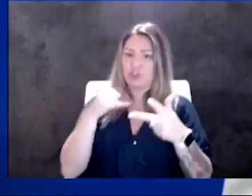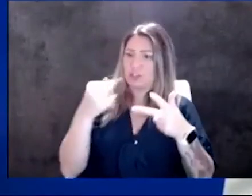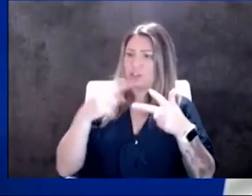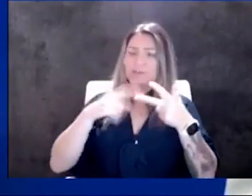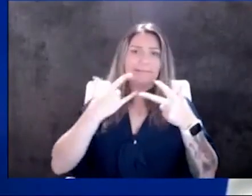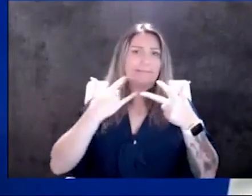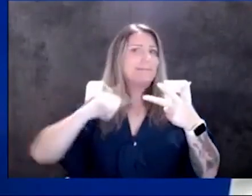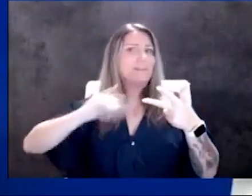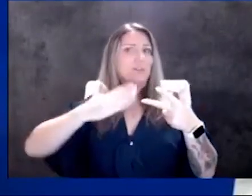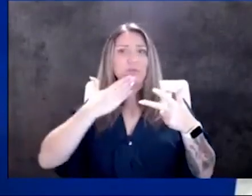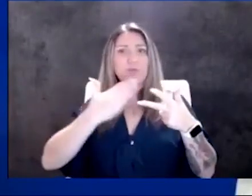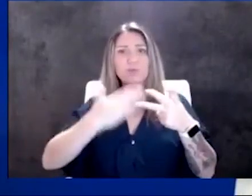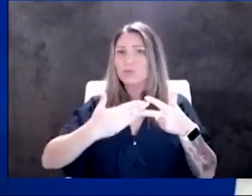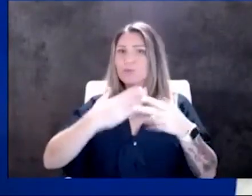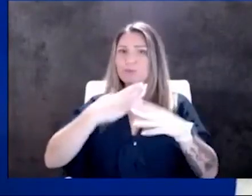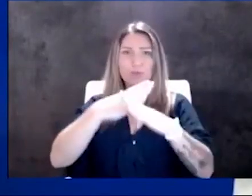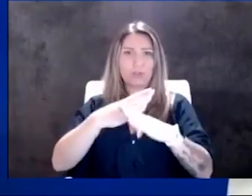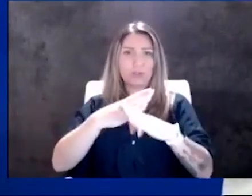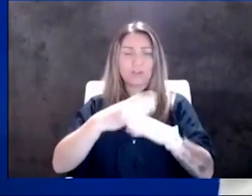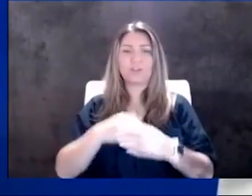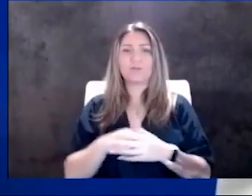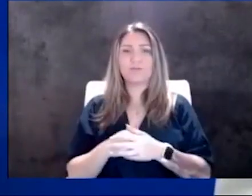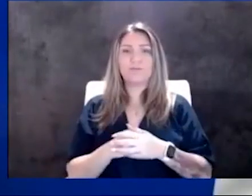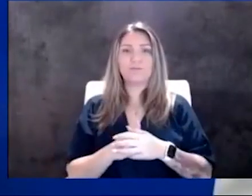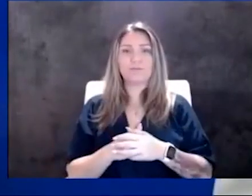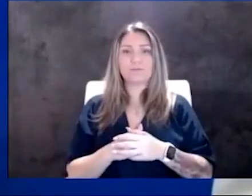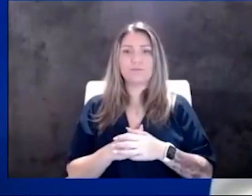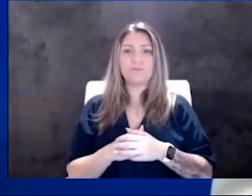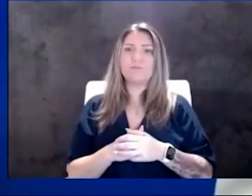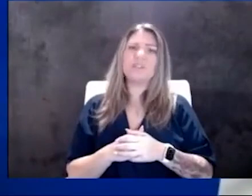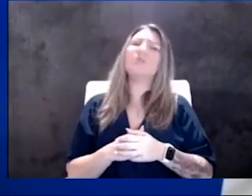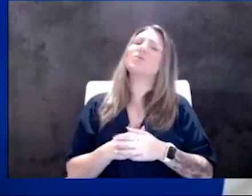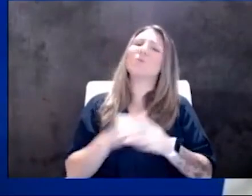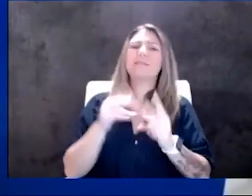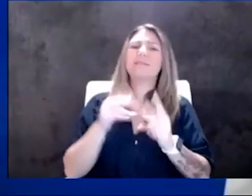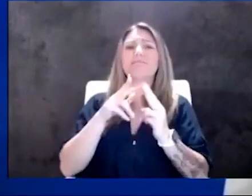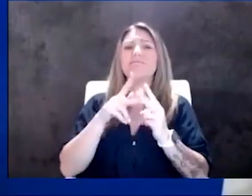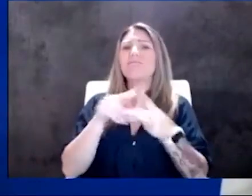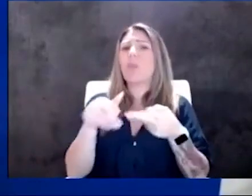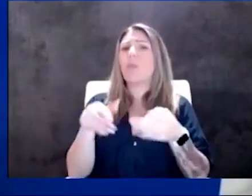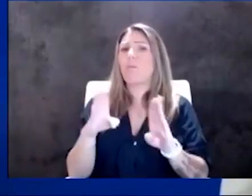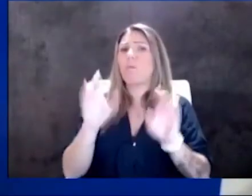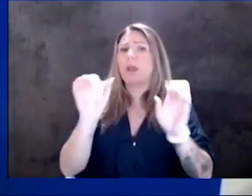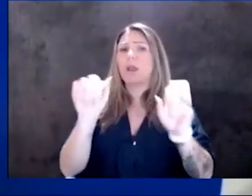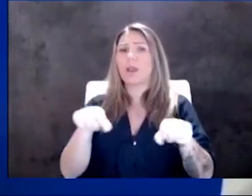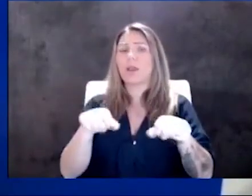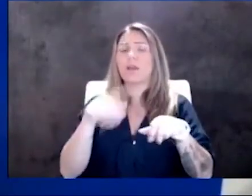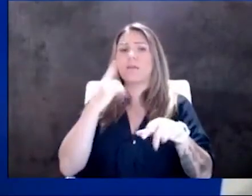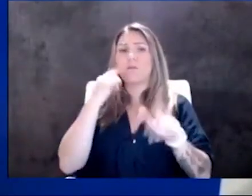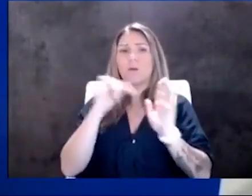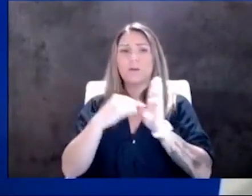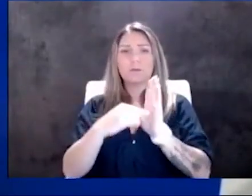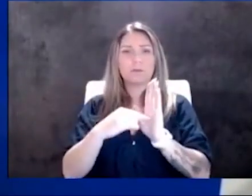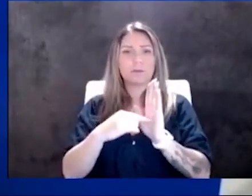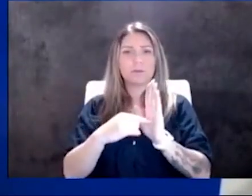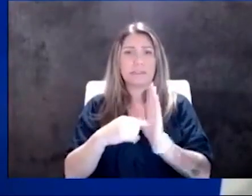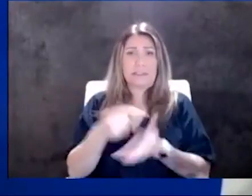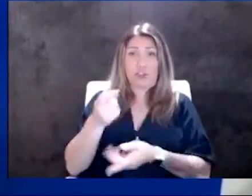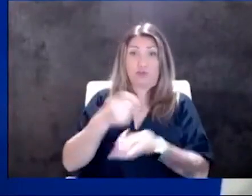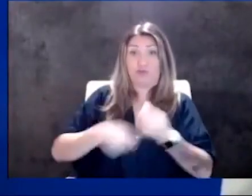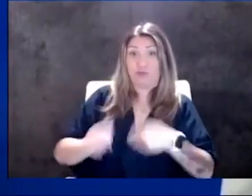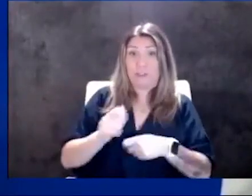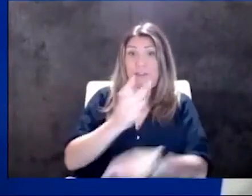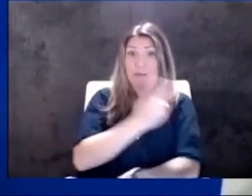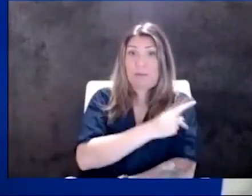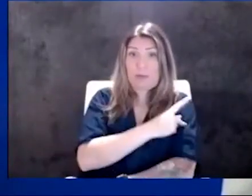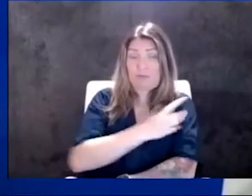severe hospitalization and death. So I think you can go either way, but I know, for example, in one of my transplant patients, her transplant